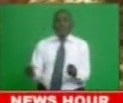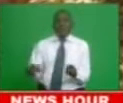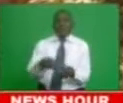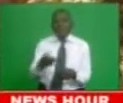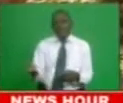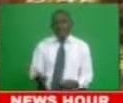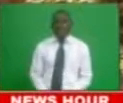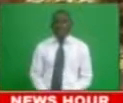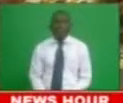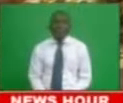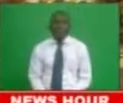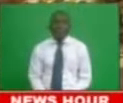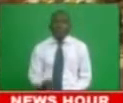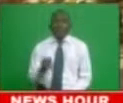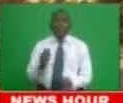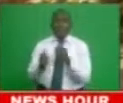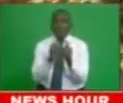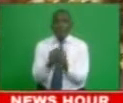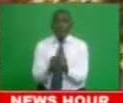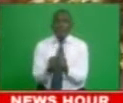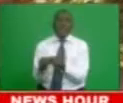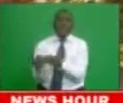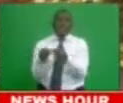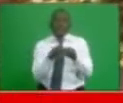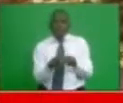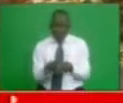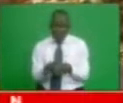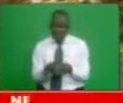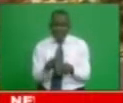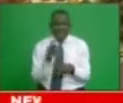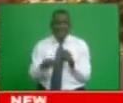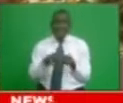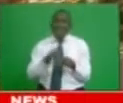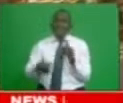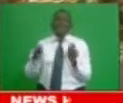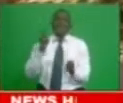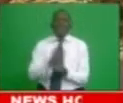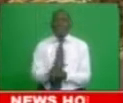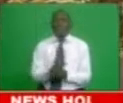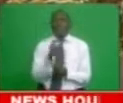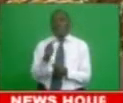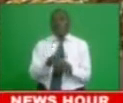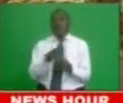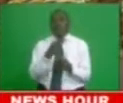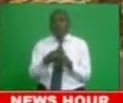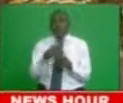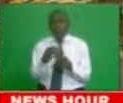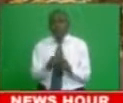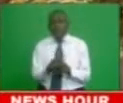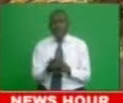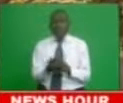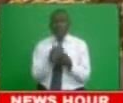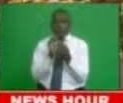among others. Competition is normal and inevitable. One sure way to face